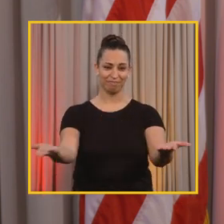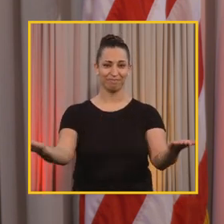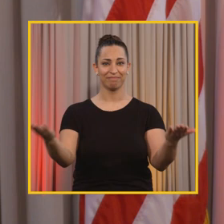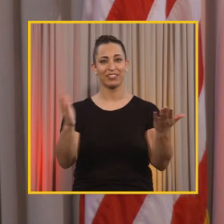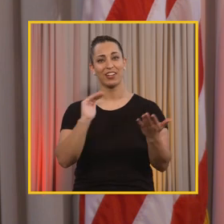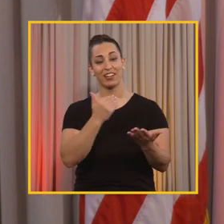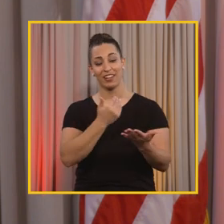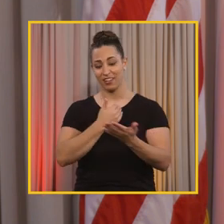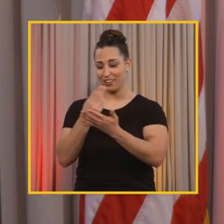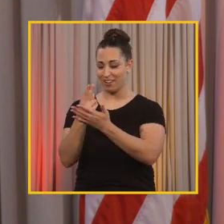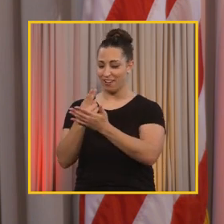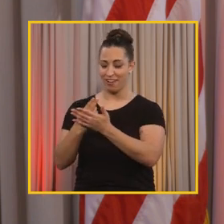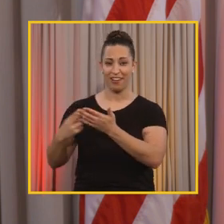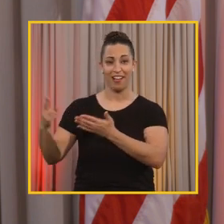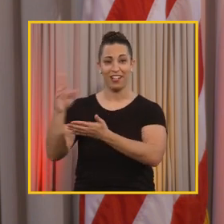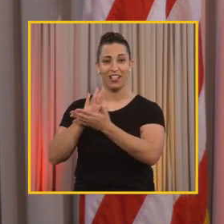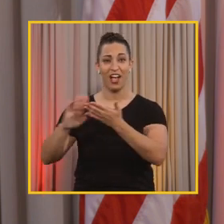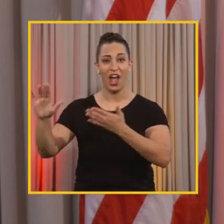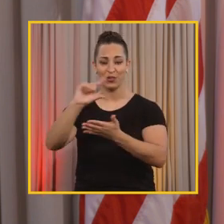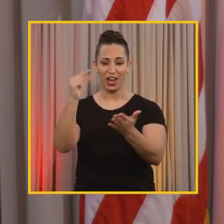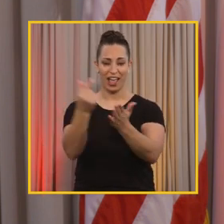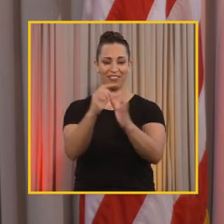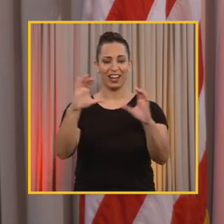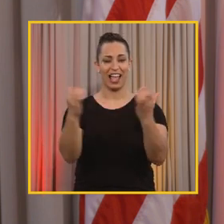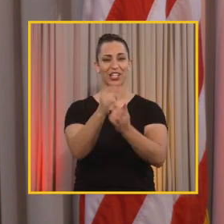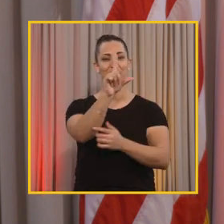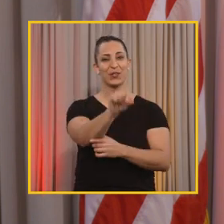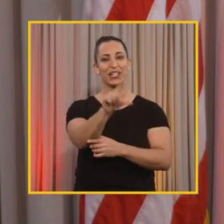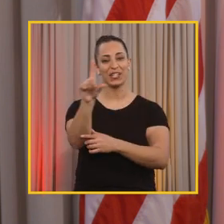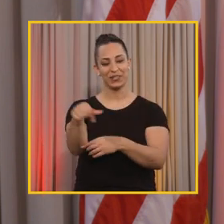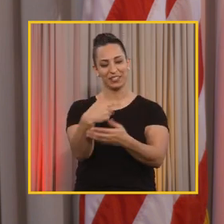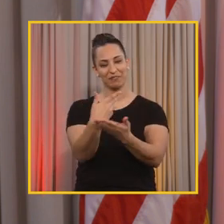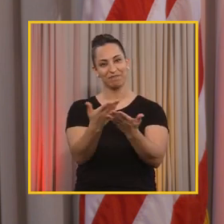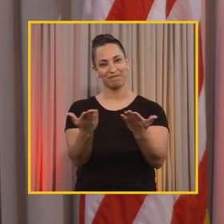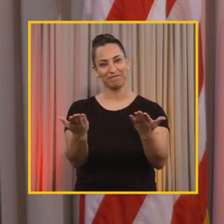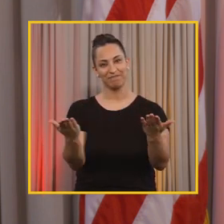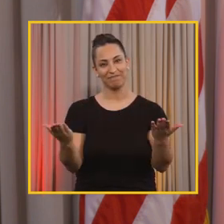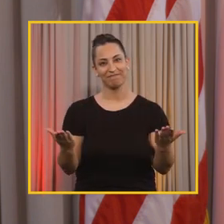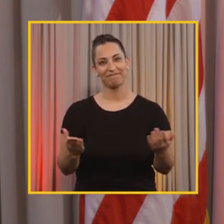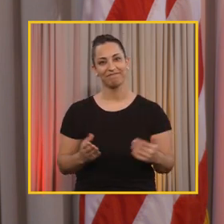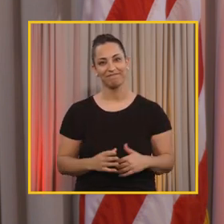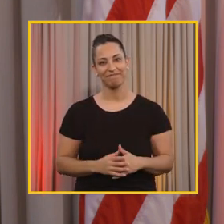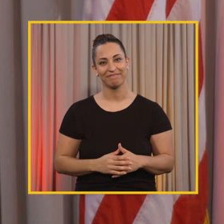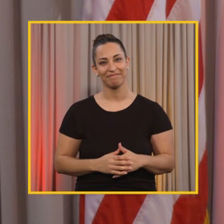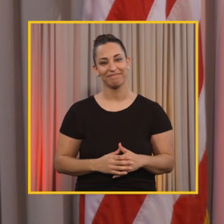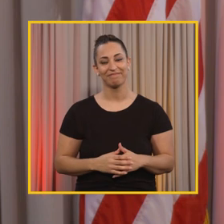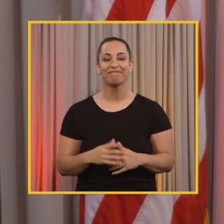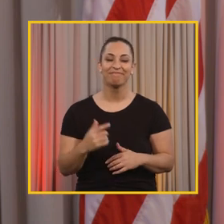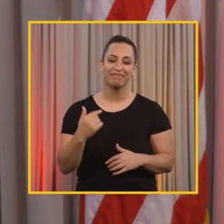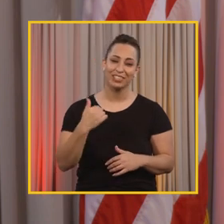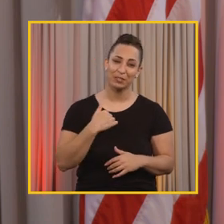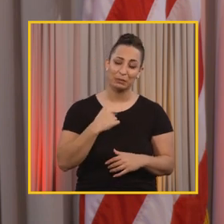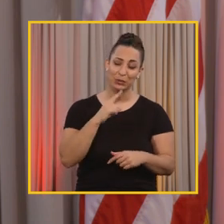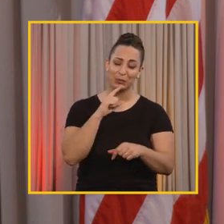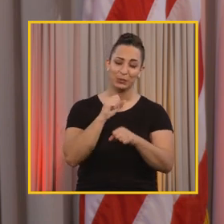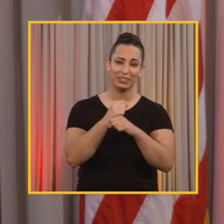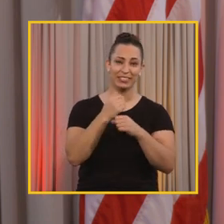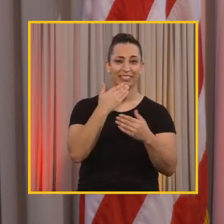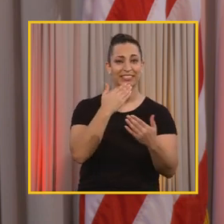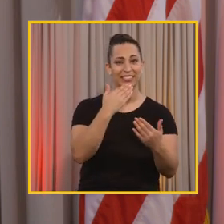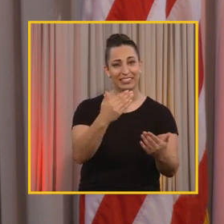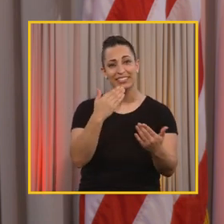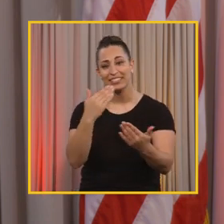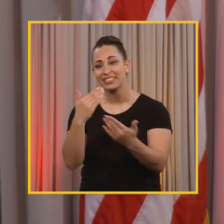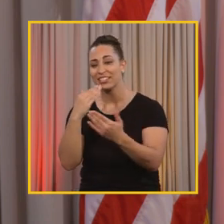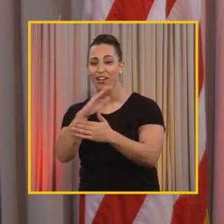Hartnell College graduating class of 2020. I extend my thanks to all of